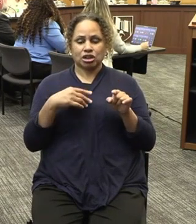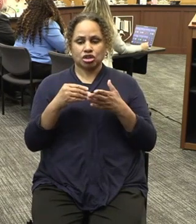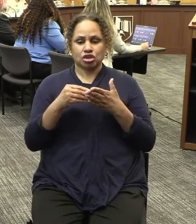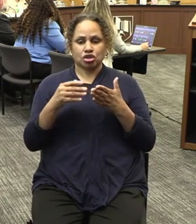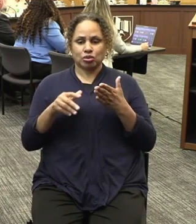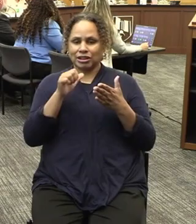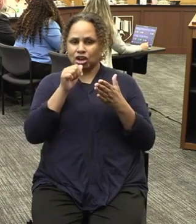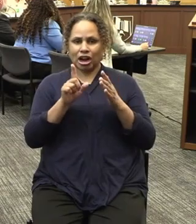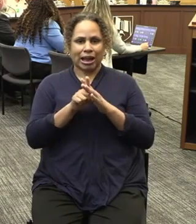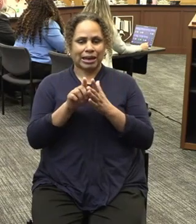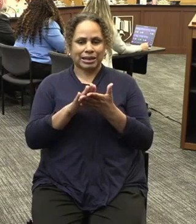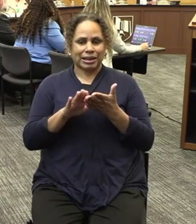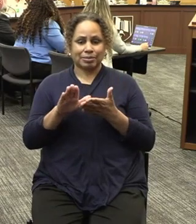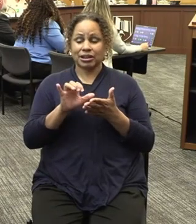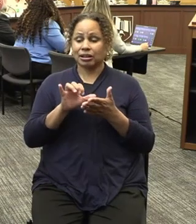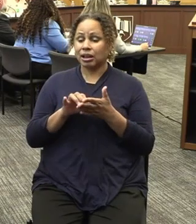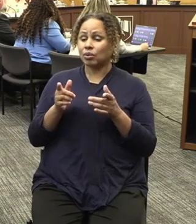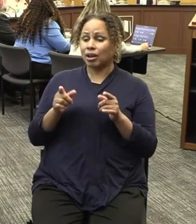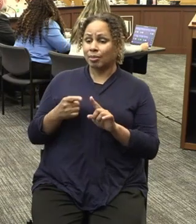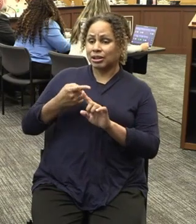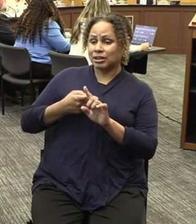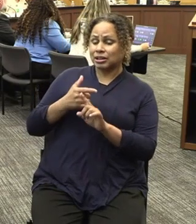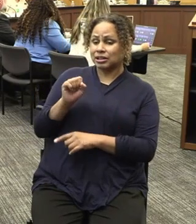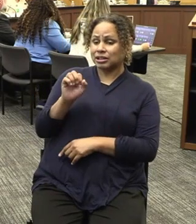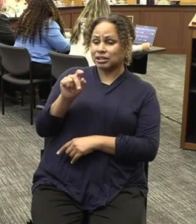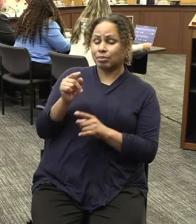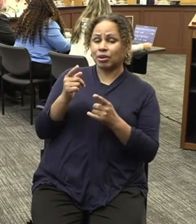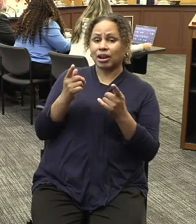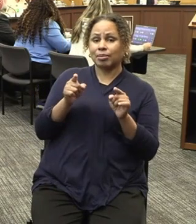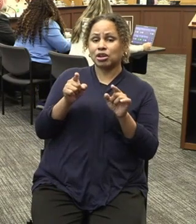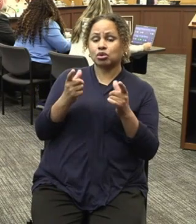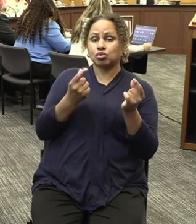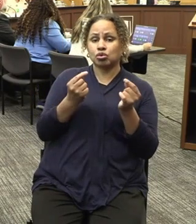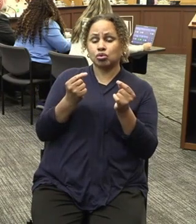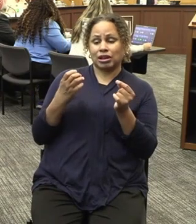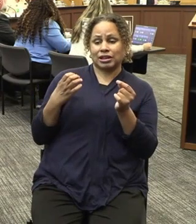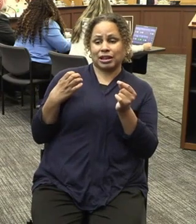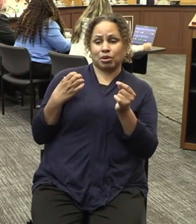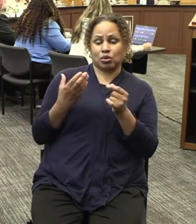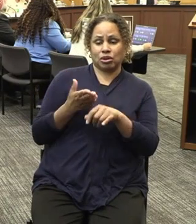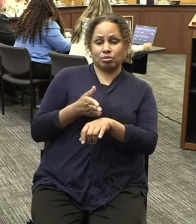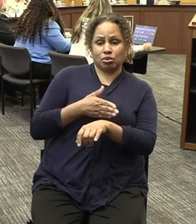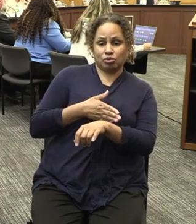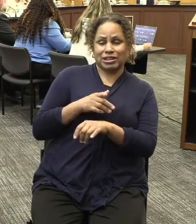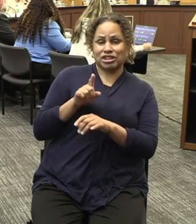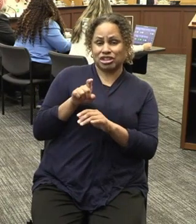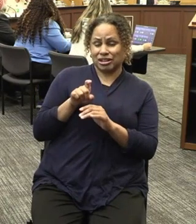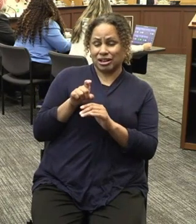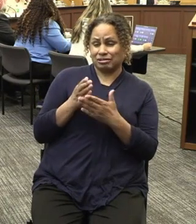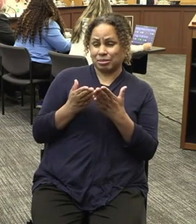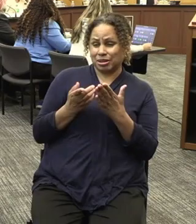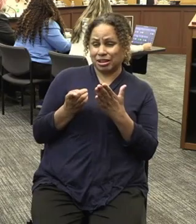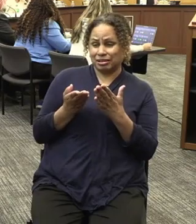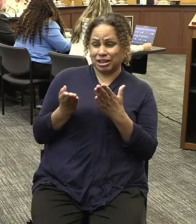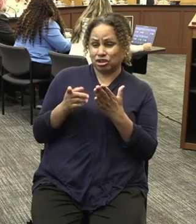when you do the capital improvements. But some of those that are the large ones that you're mentioning should be in that list, right?